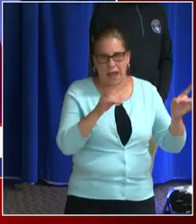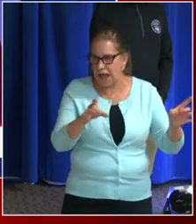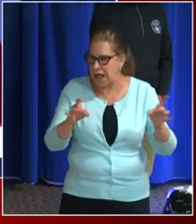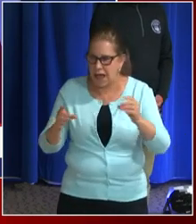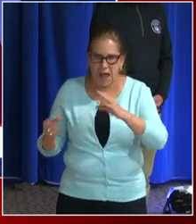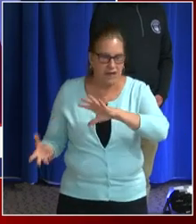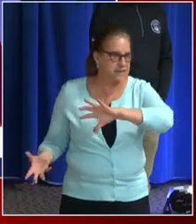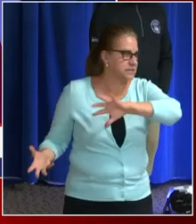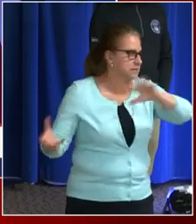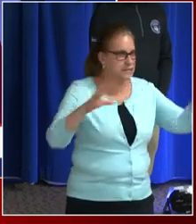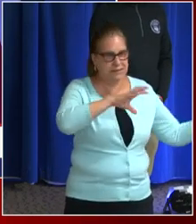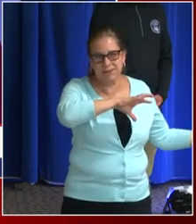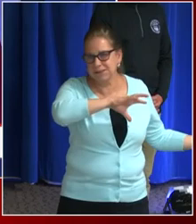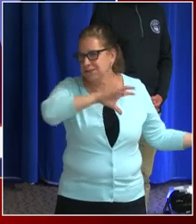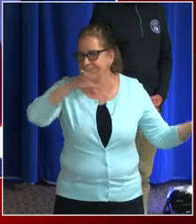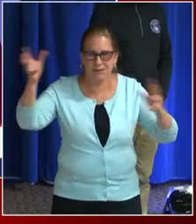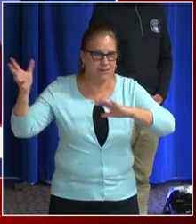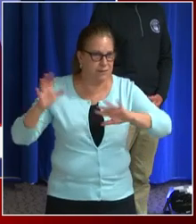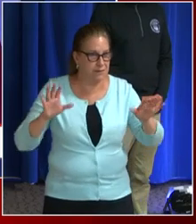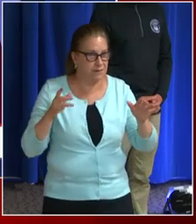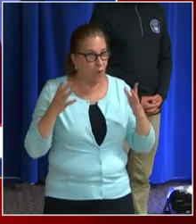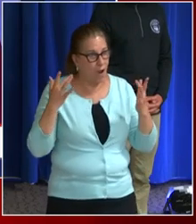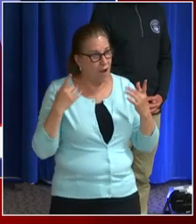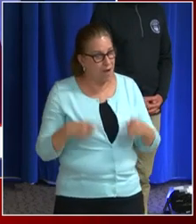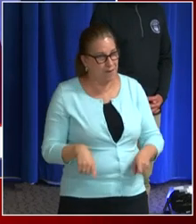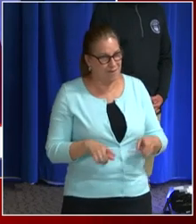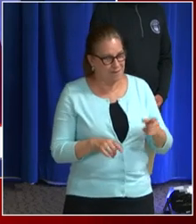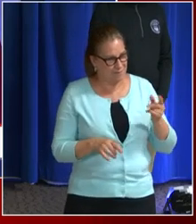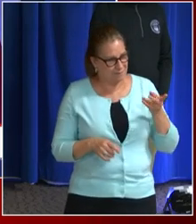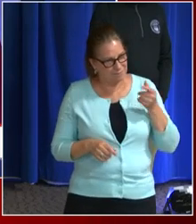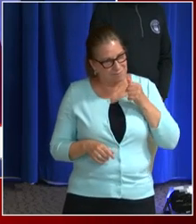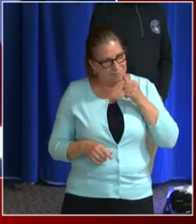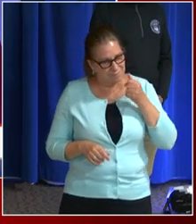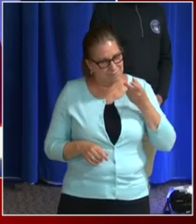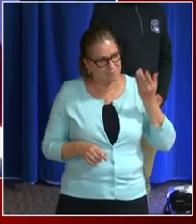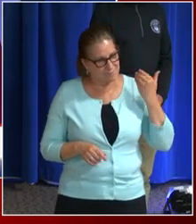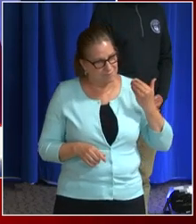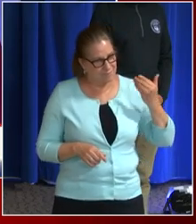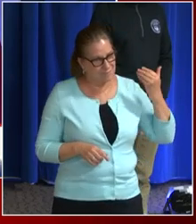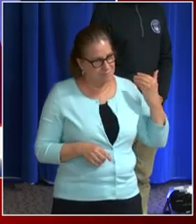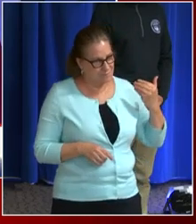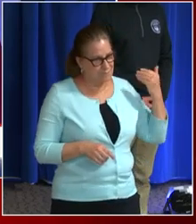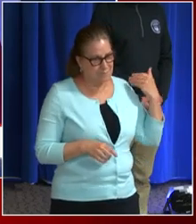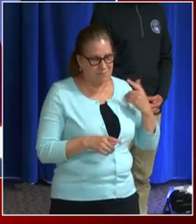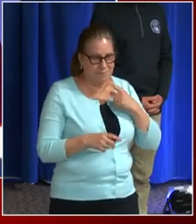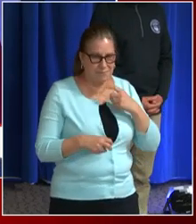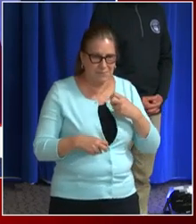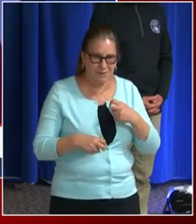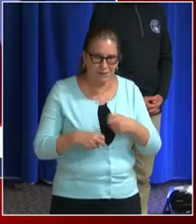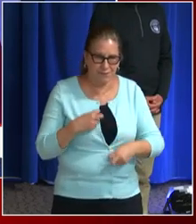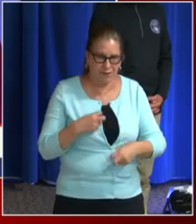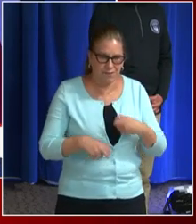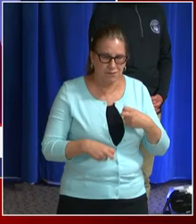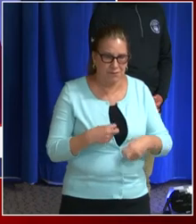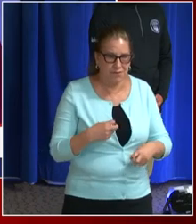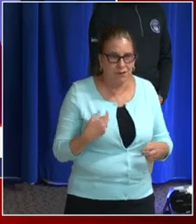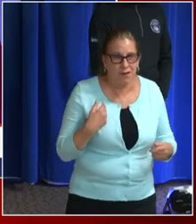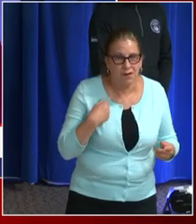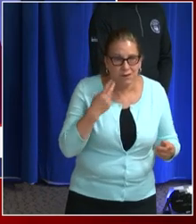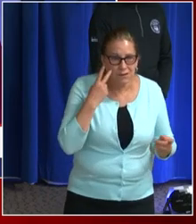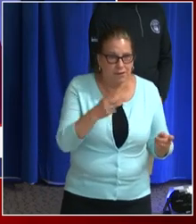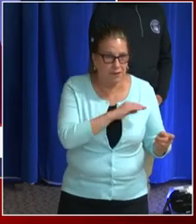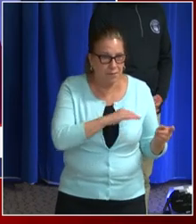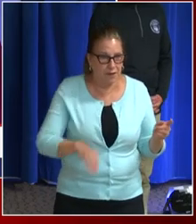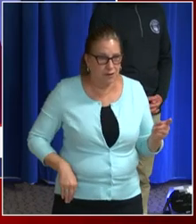nights. That was a very difficult decision. I have seen the mayor struggle with that decision